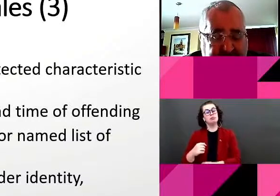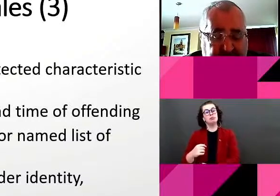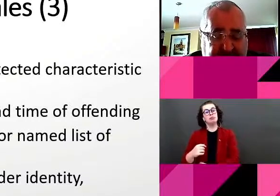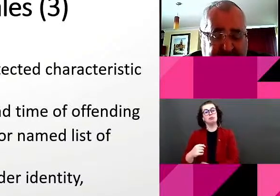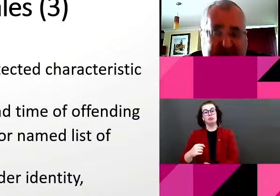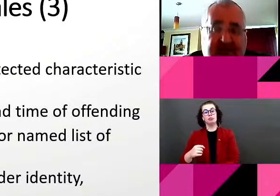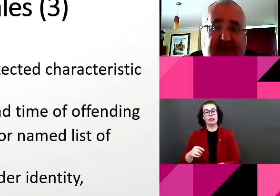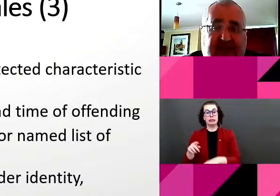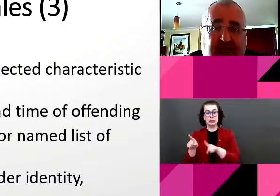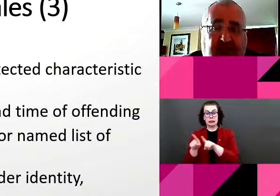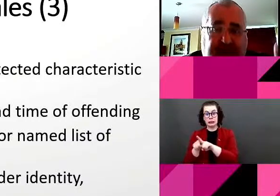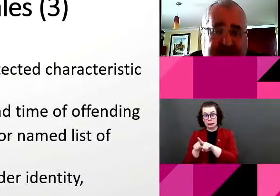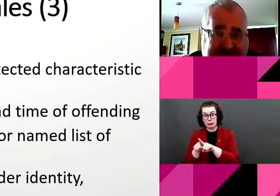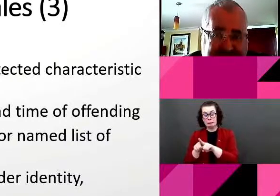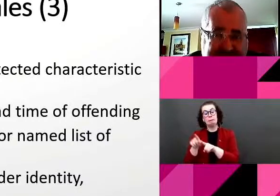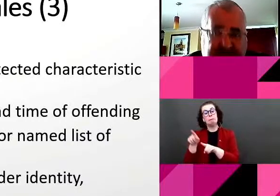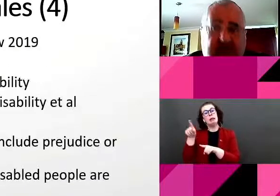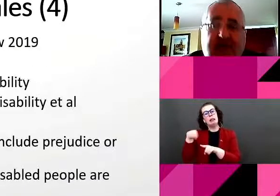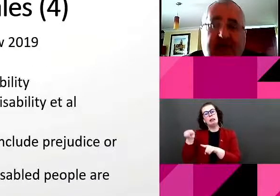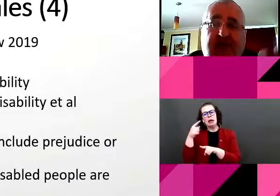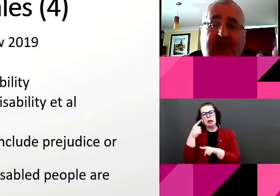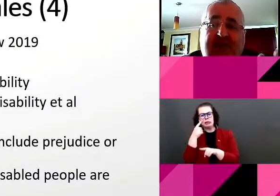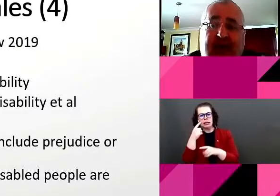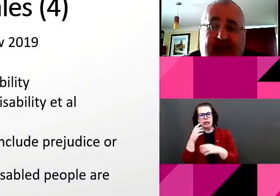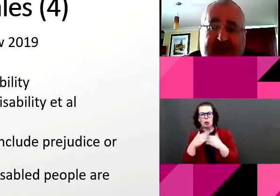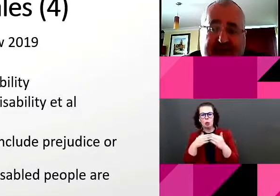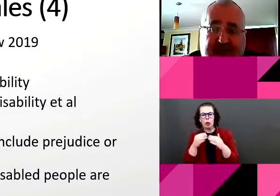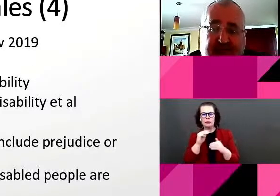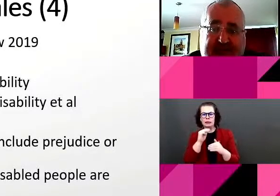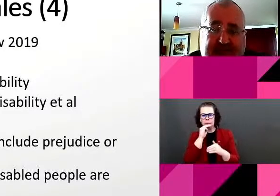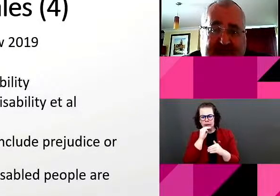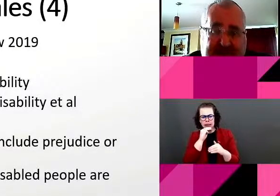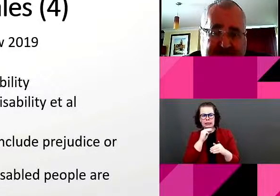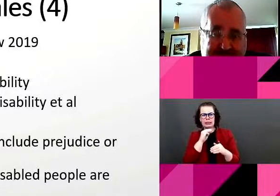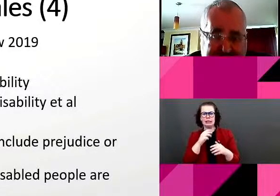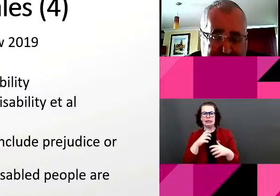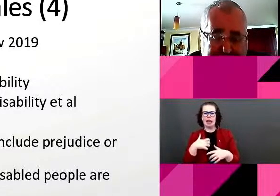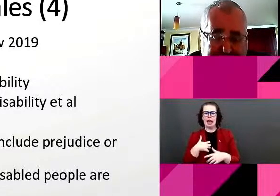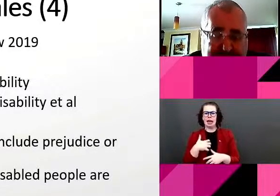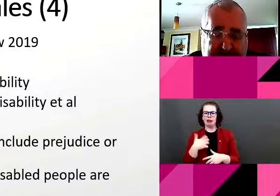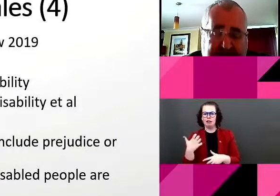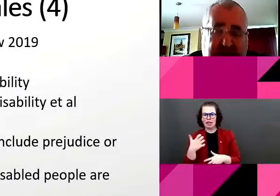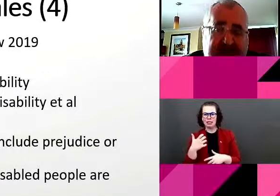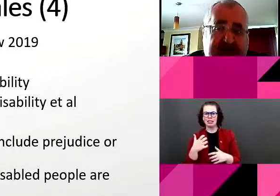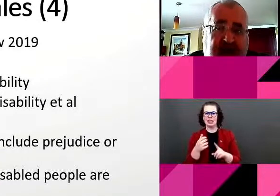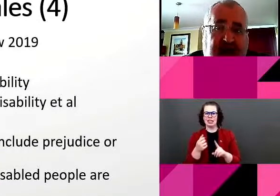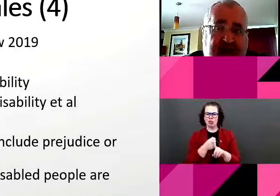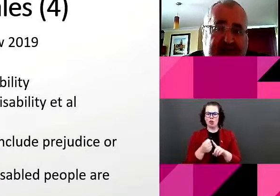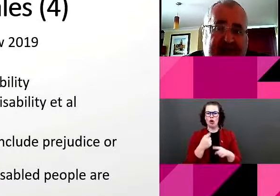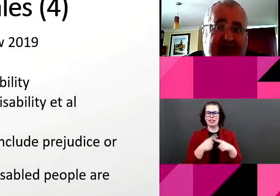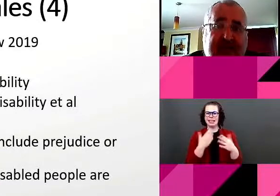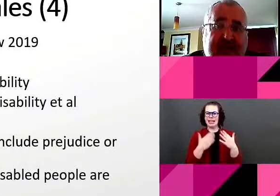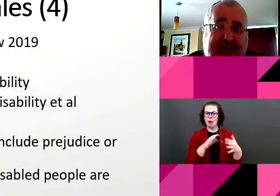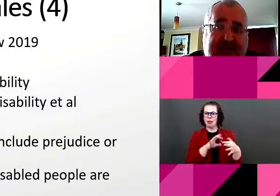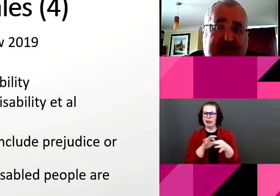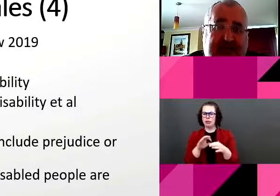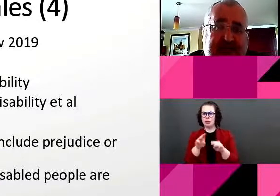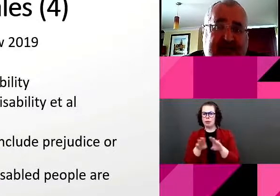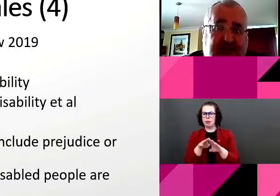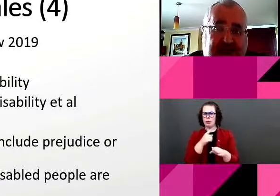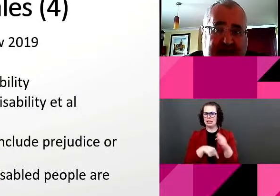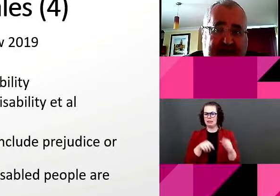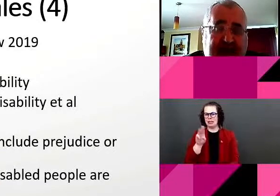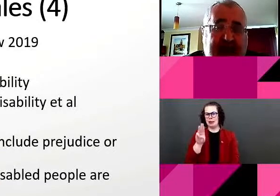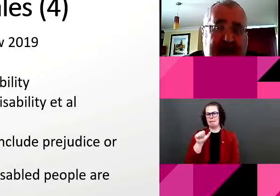extending aggravated offences to give parity to disability. And the parity argument is